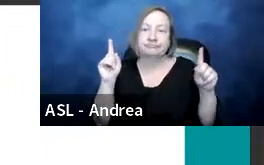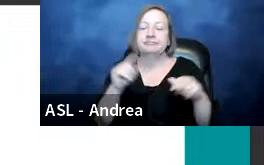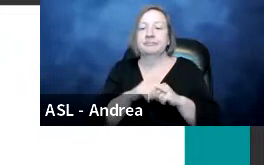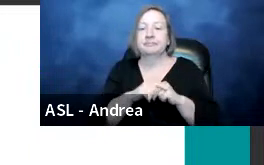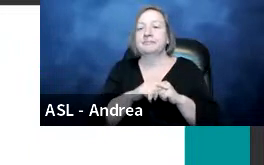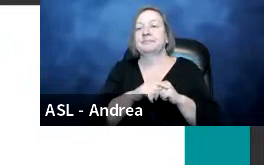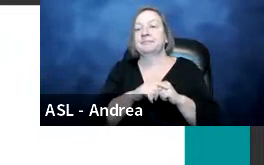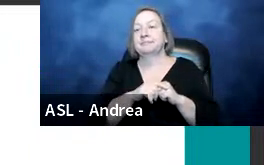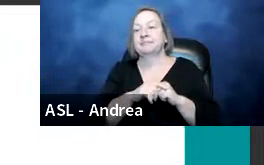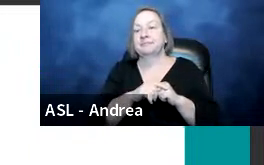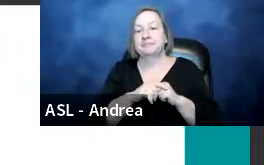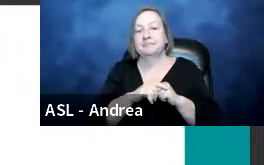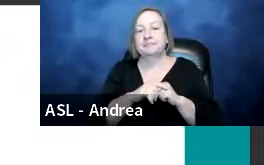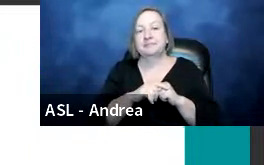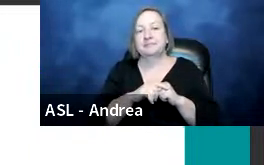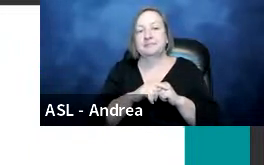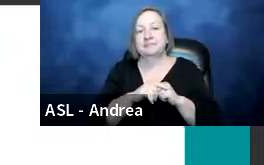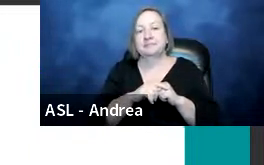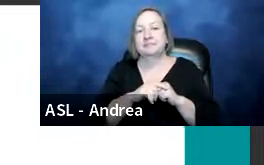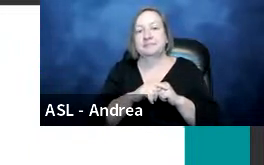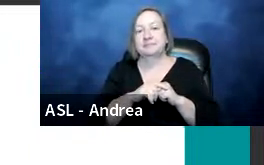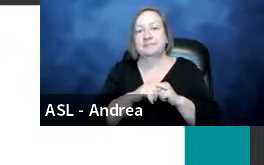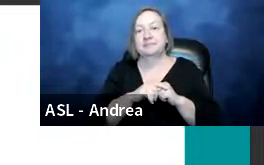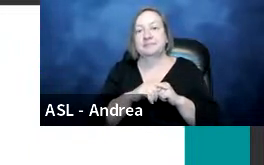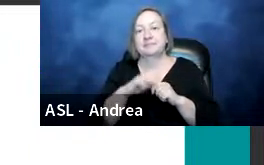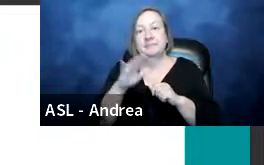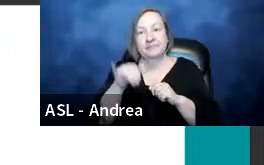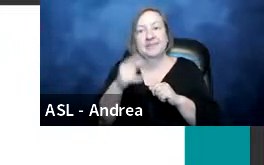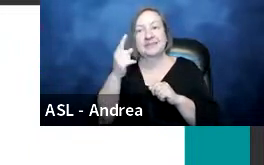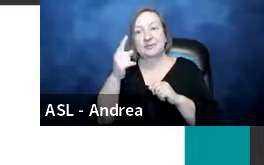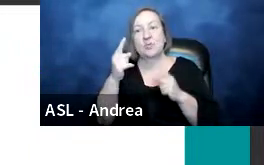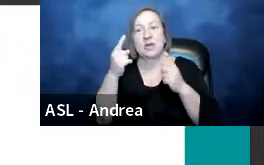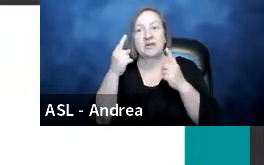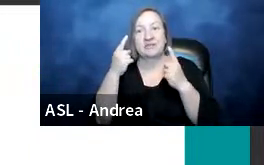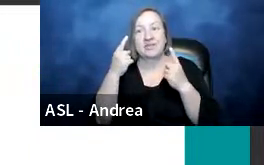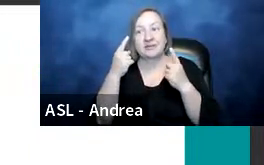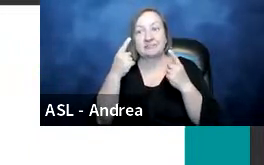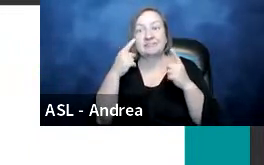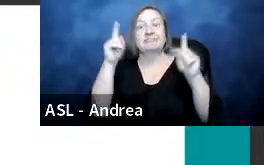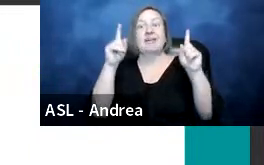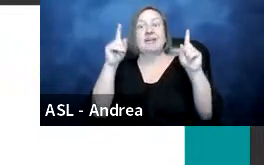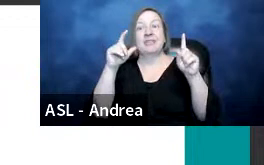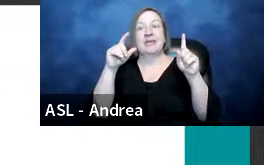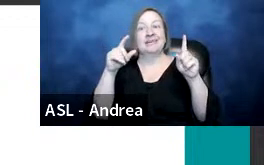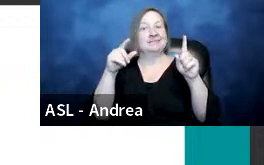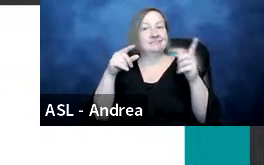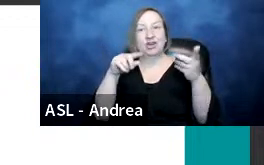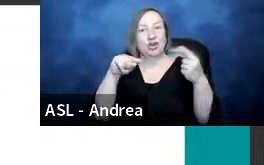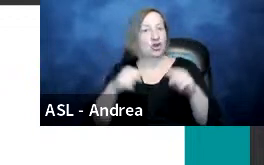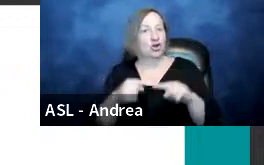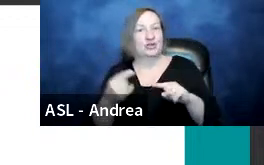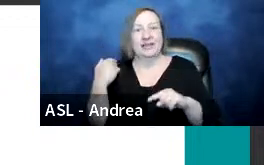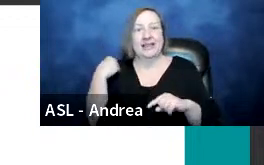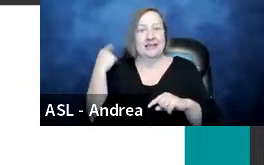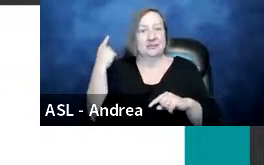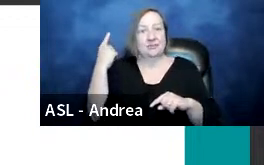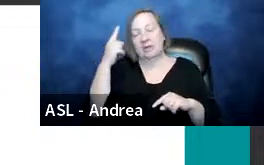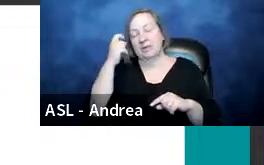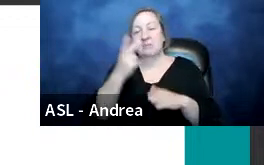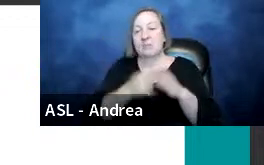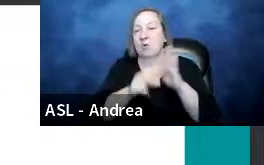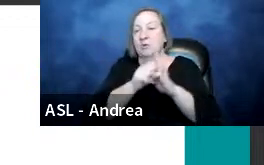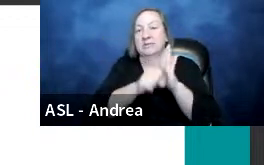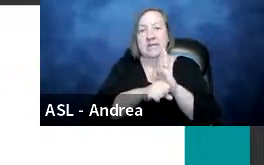of the milestones that killed the last program because we didn't have consensus from both states.